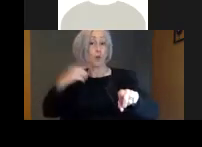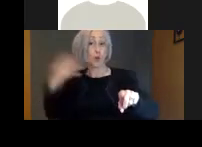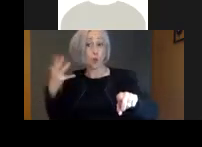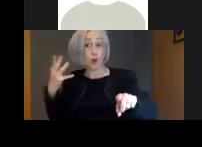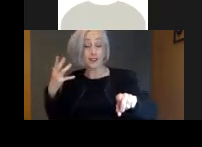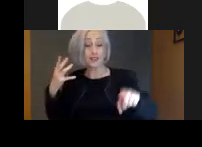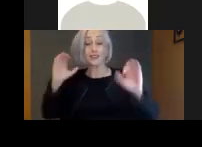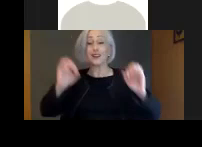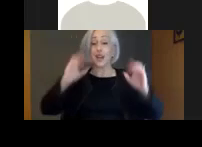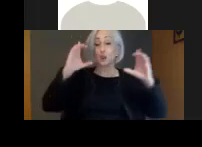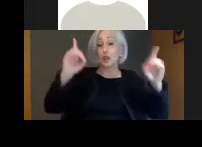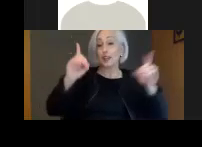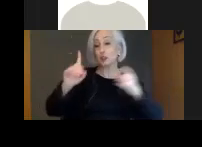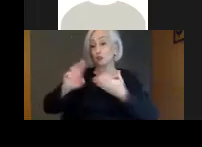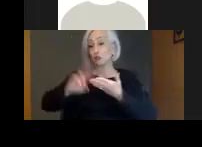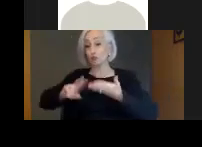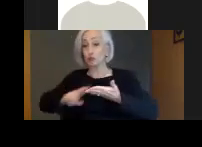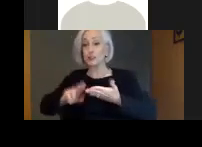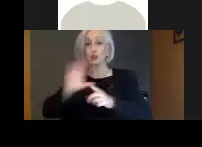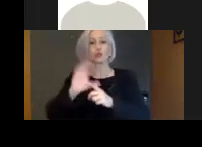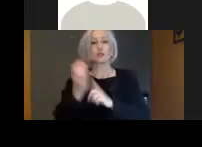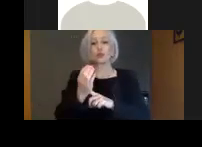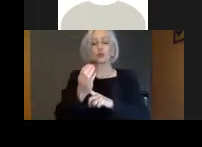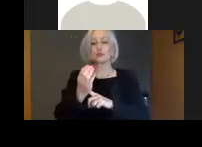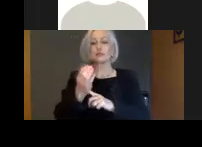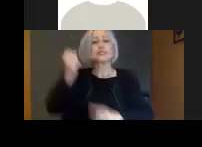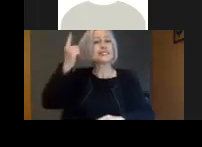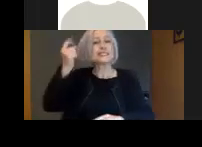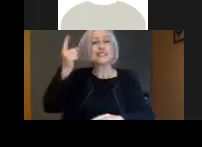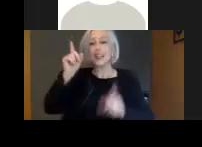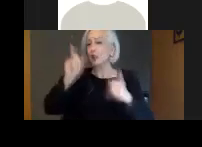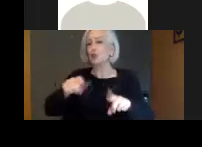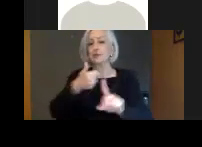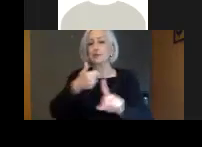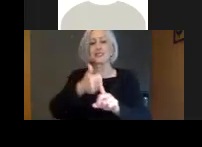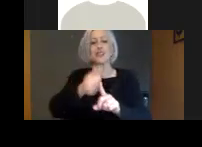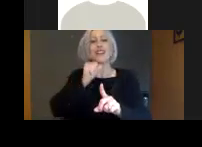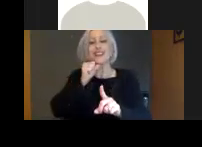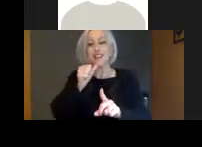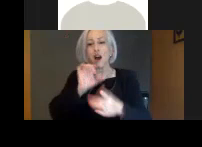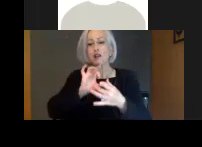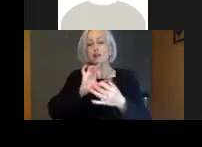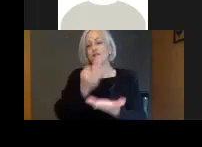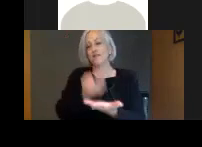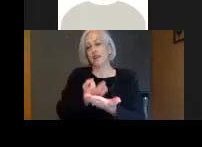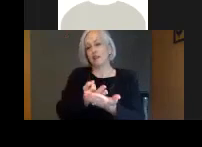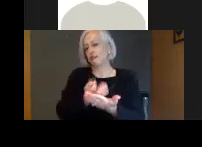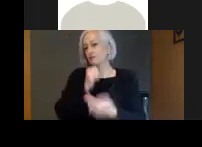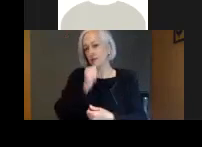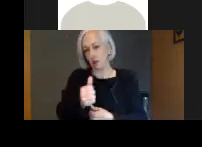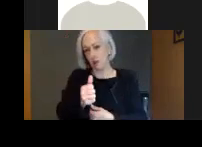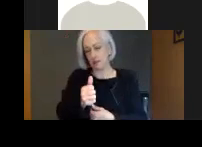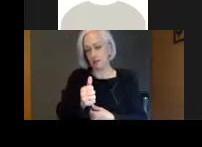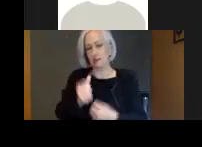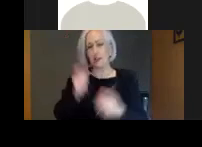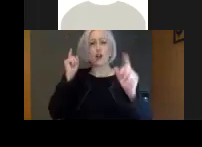and culture. These agreements have nothing to do financially, but it's just that, you know, in addition to the science, we want to learn the culture, we want to